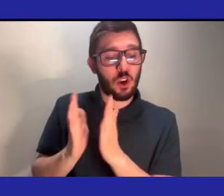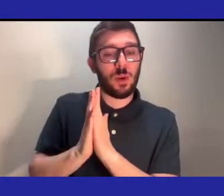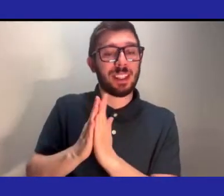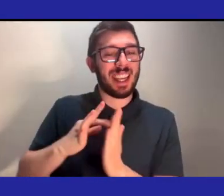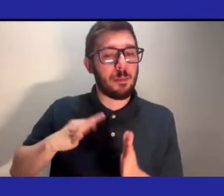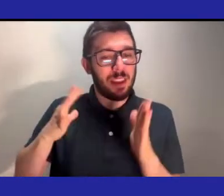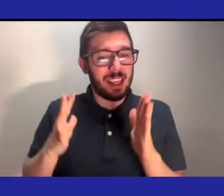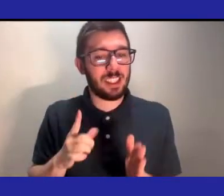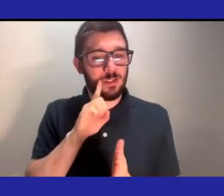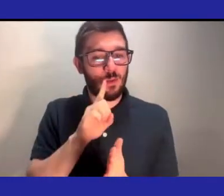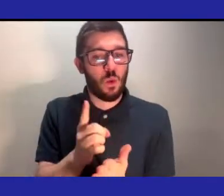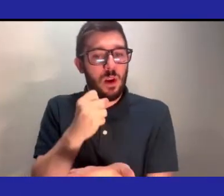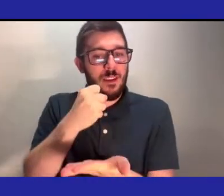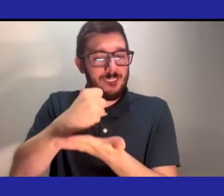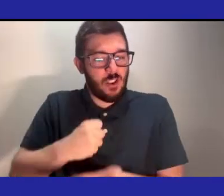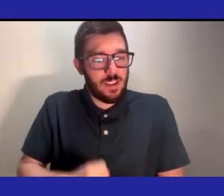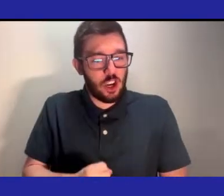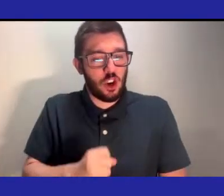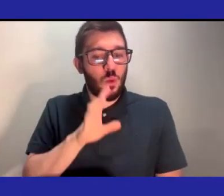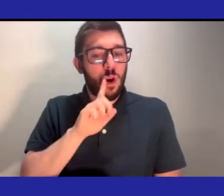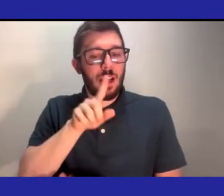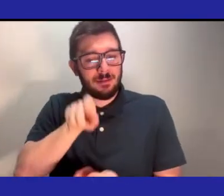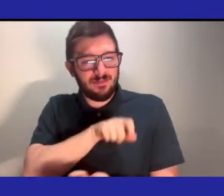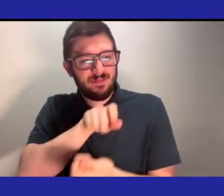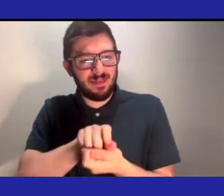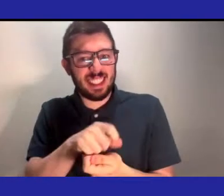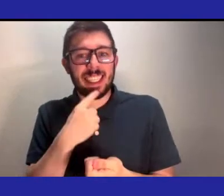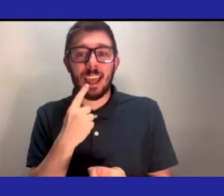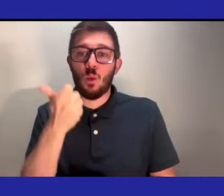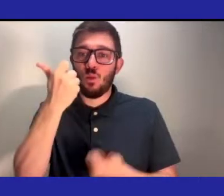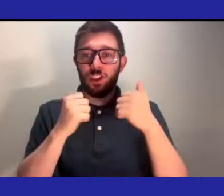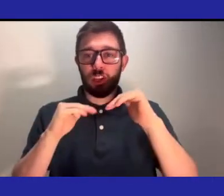verification specify the exact level of verification